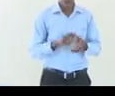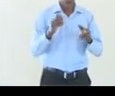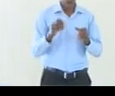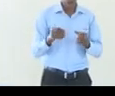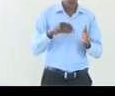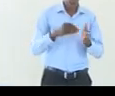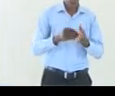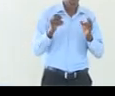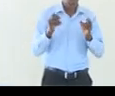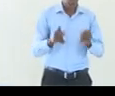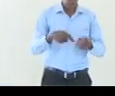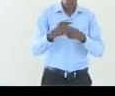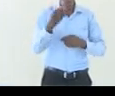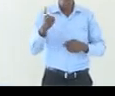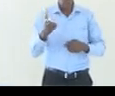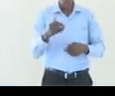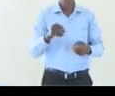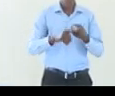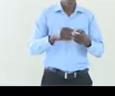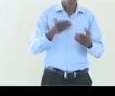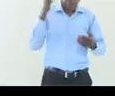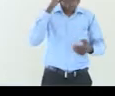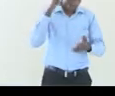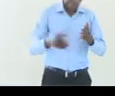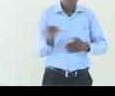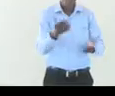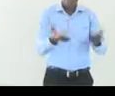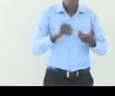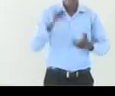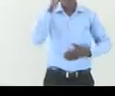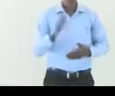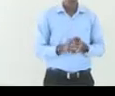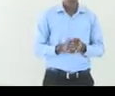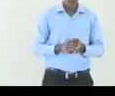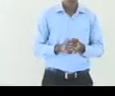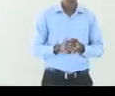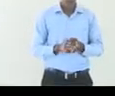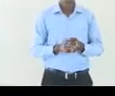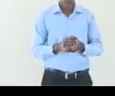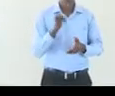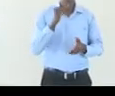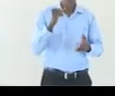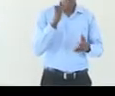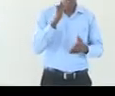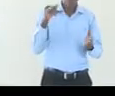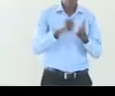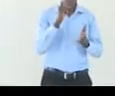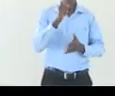people go to where they want to hear what they want to hear. Is that the orientation of the gospel?